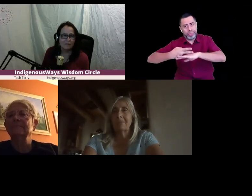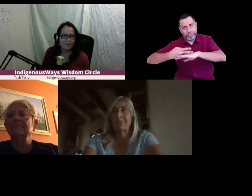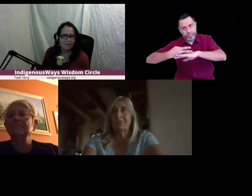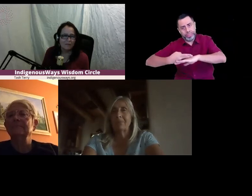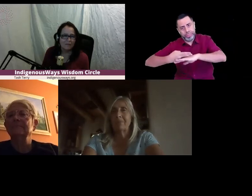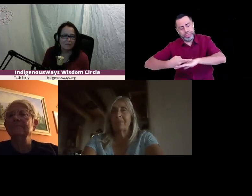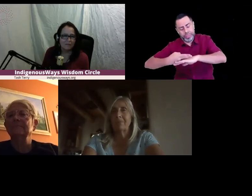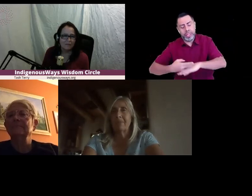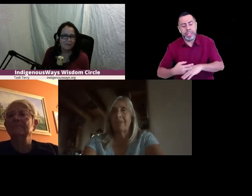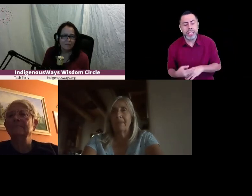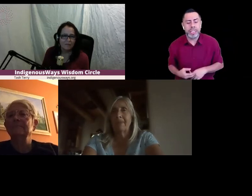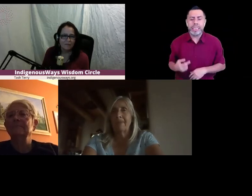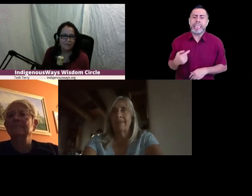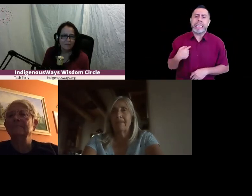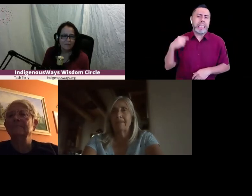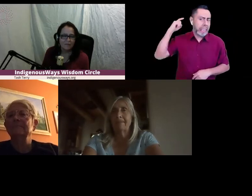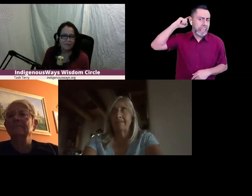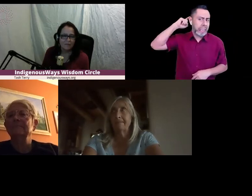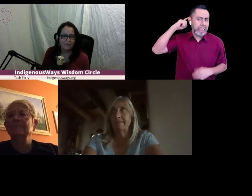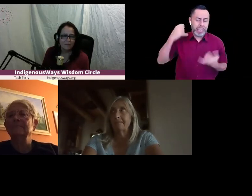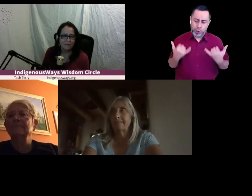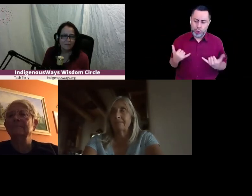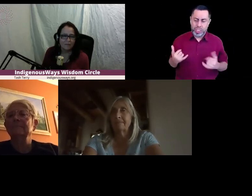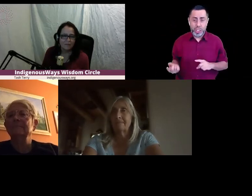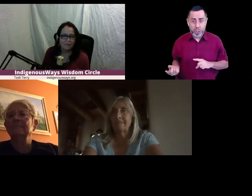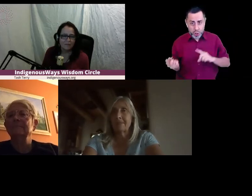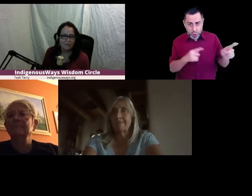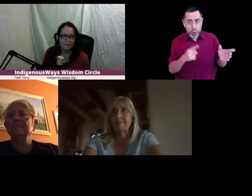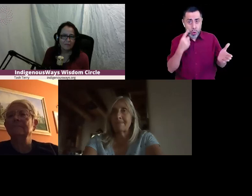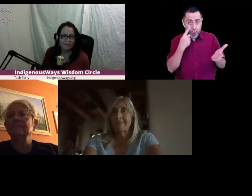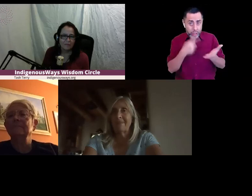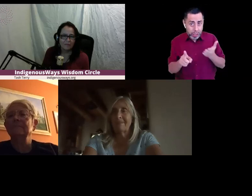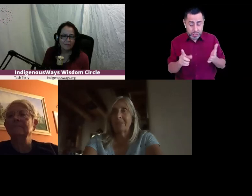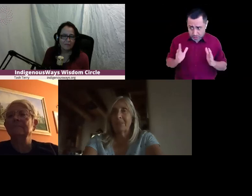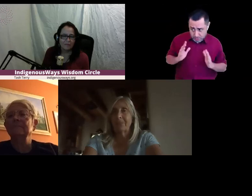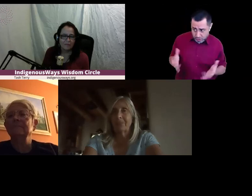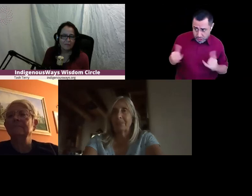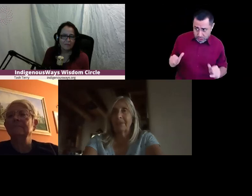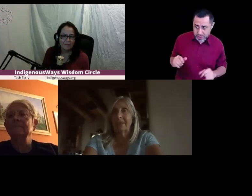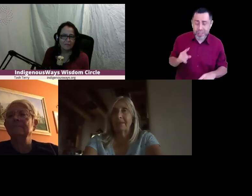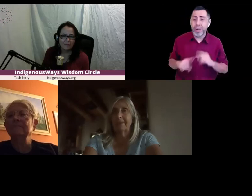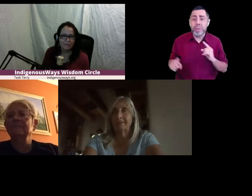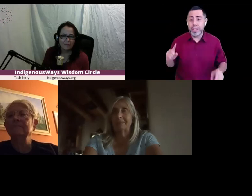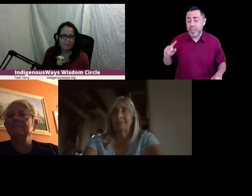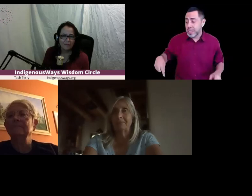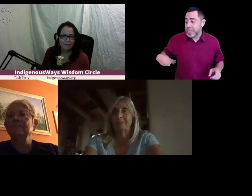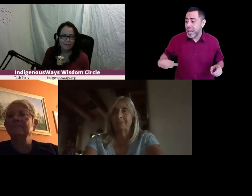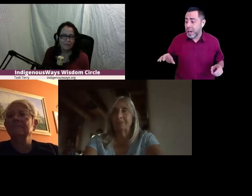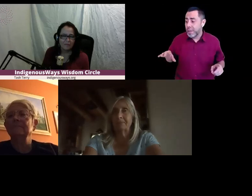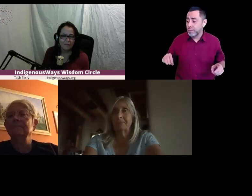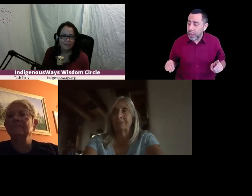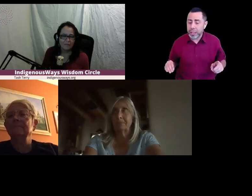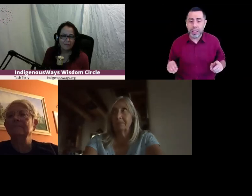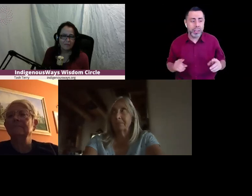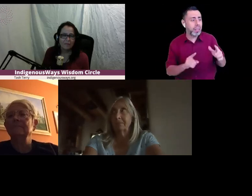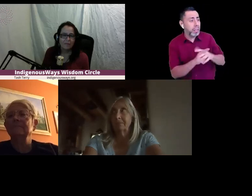back on check on her today, but because of the flat tire and all these other little things coming up, I just didn't have time to